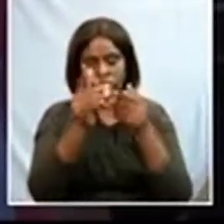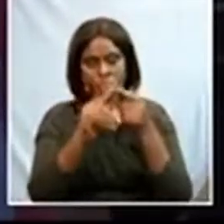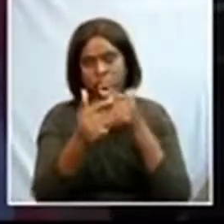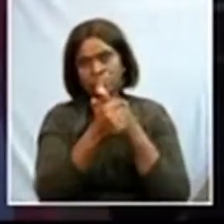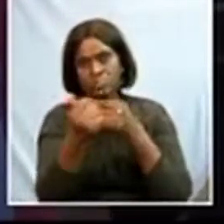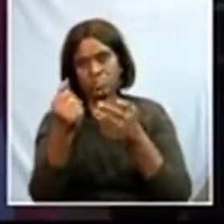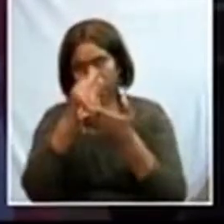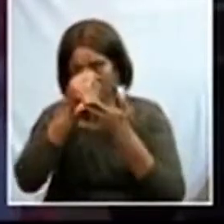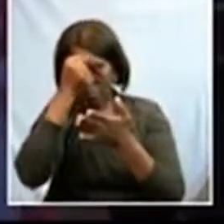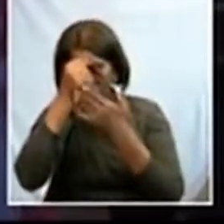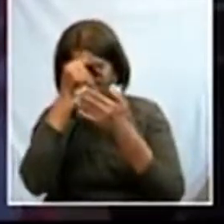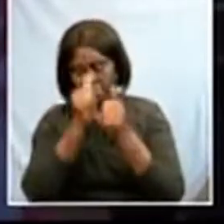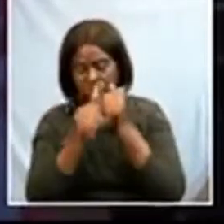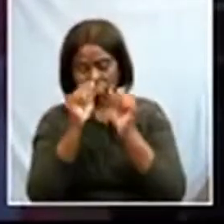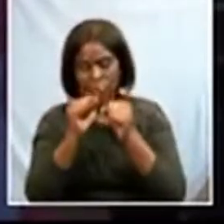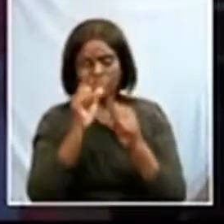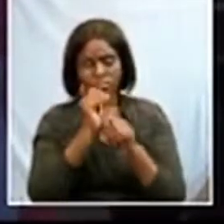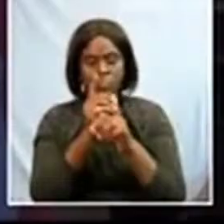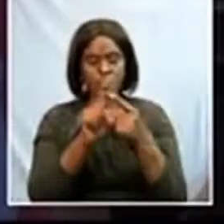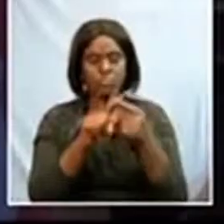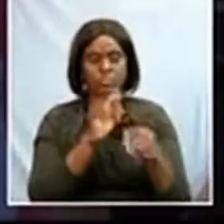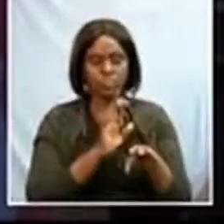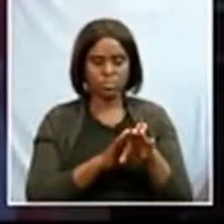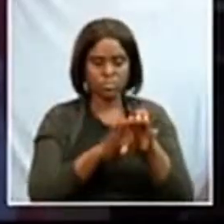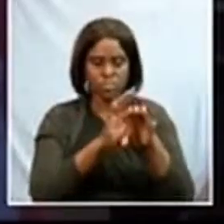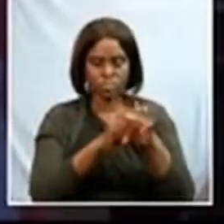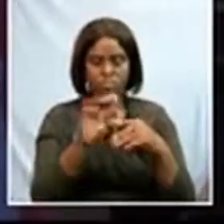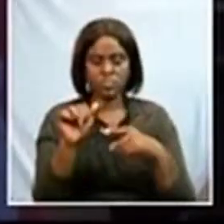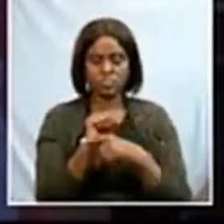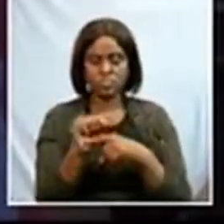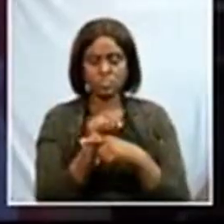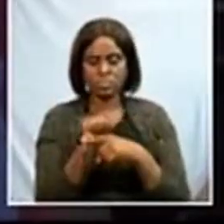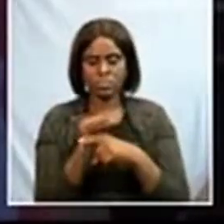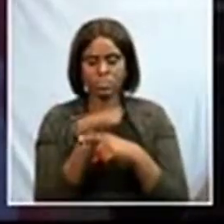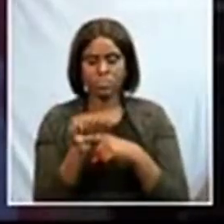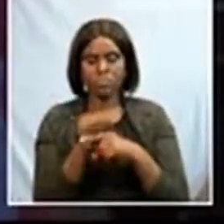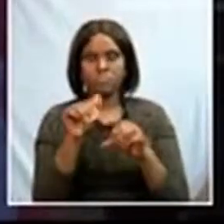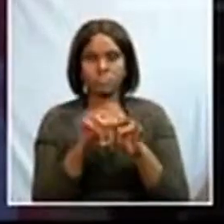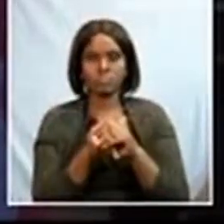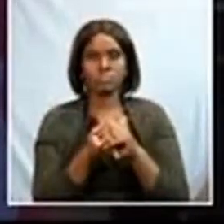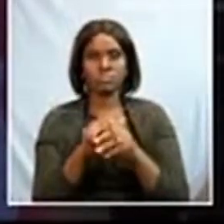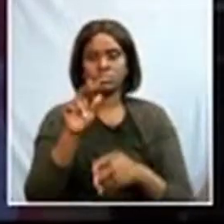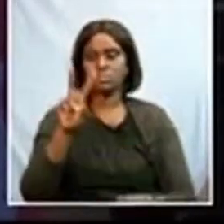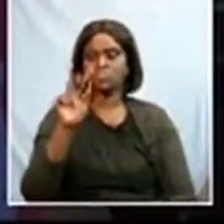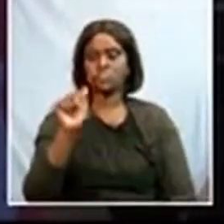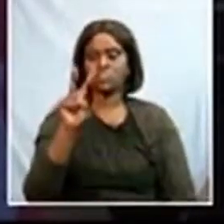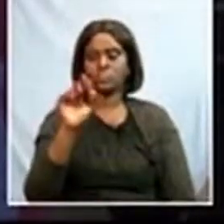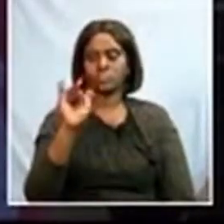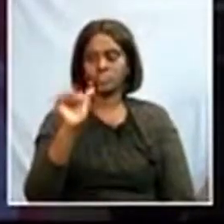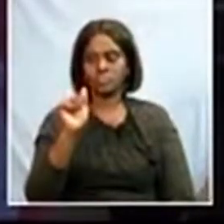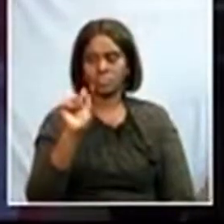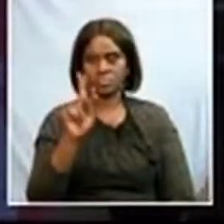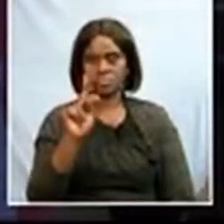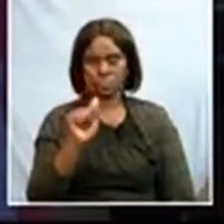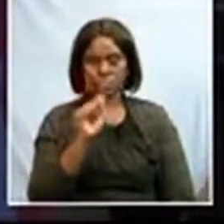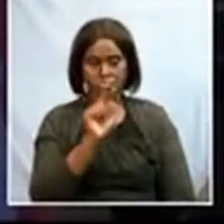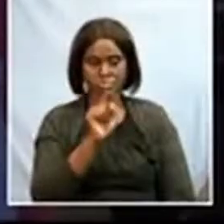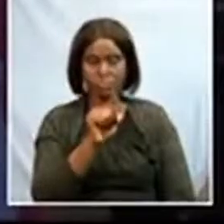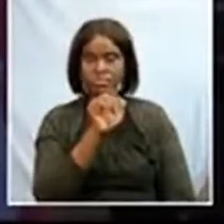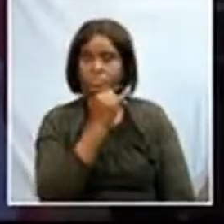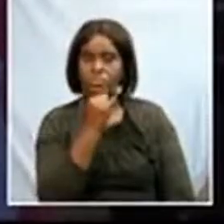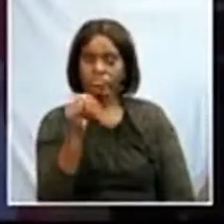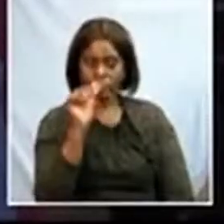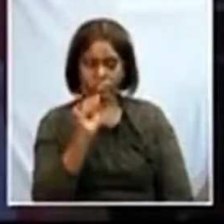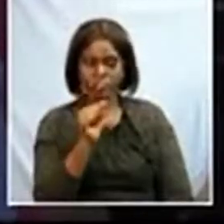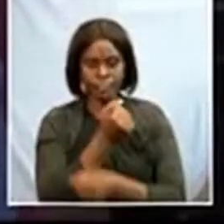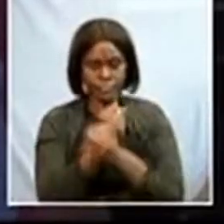other students that may be willing to pursue a course at Vavika, so that that issue can